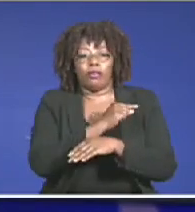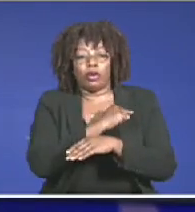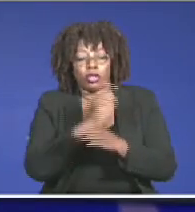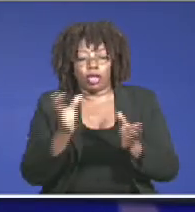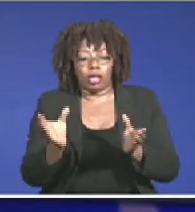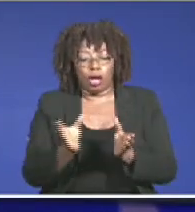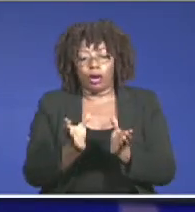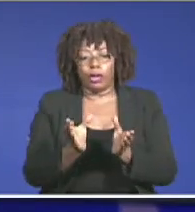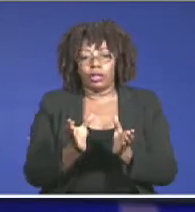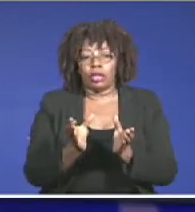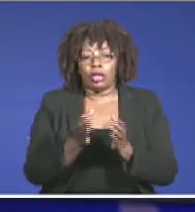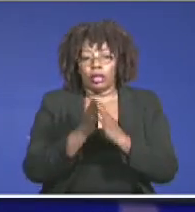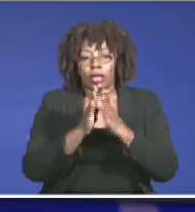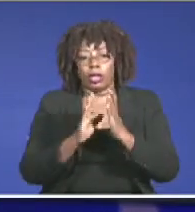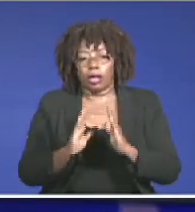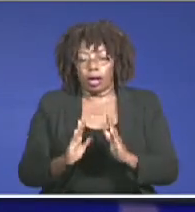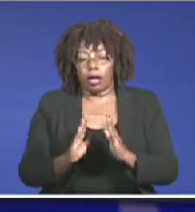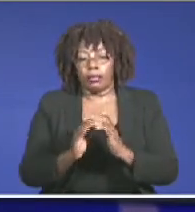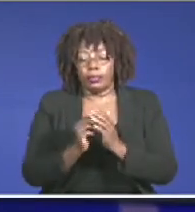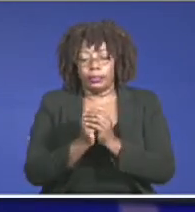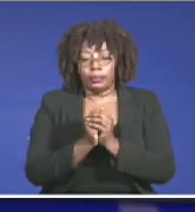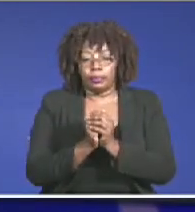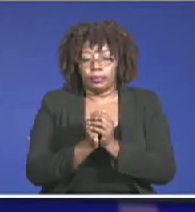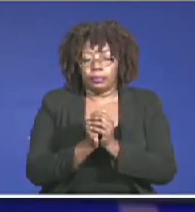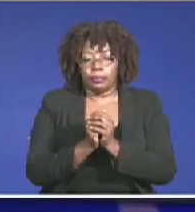urging calm ahead of that consultation.